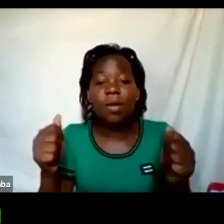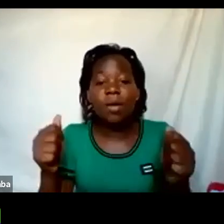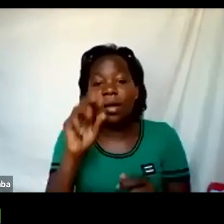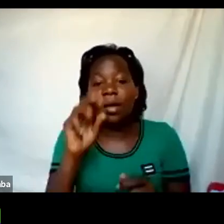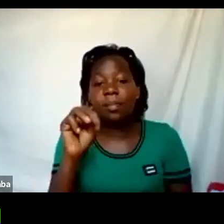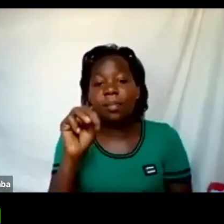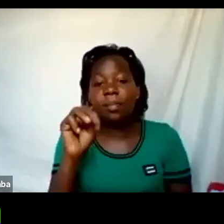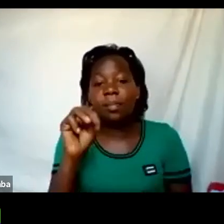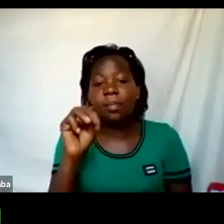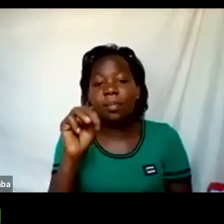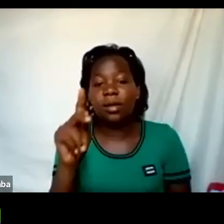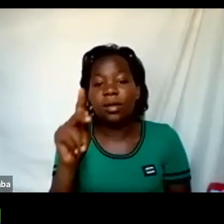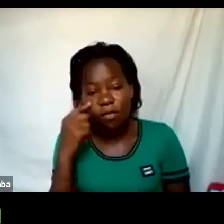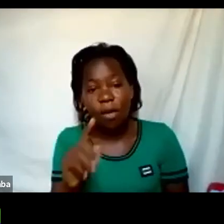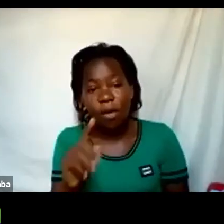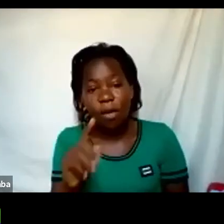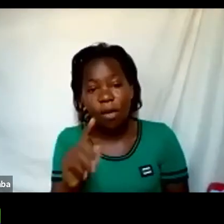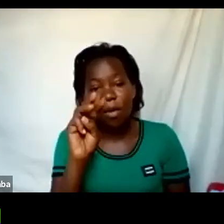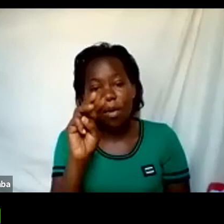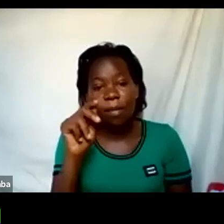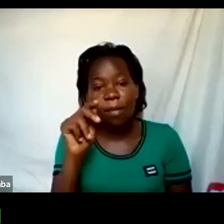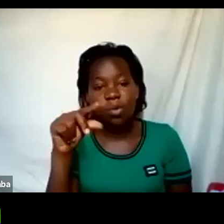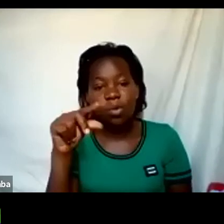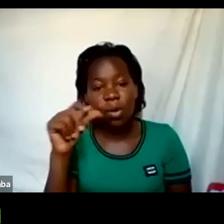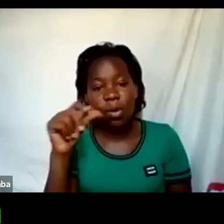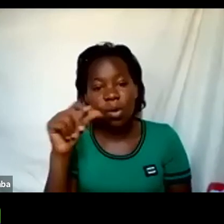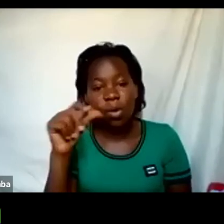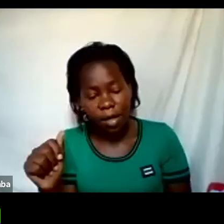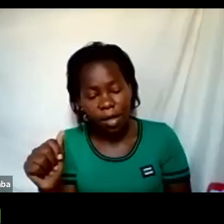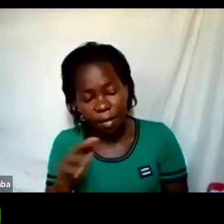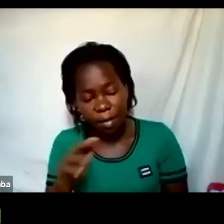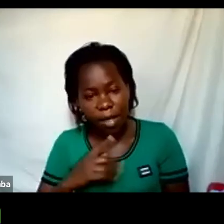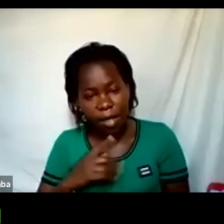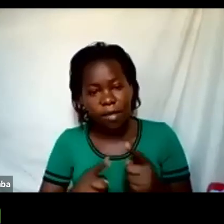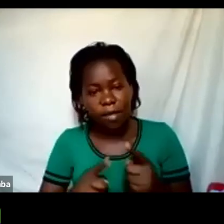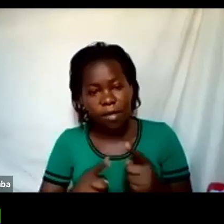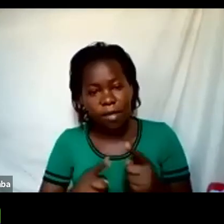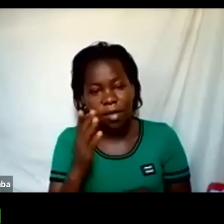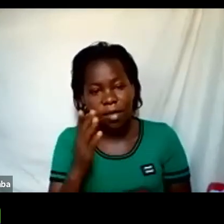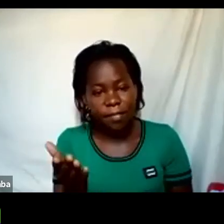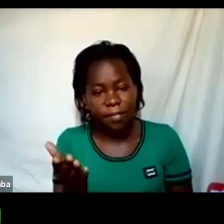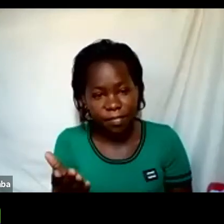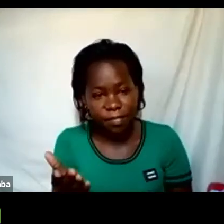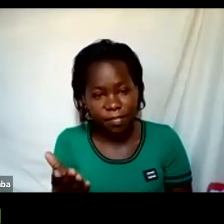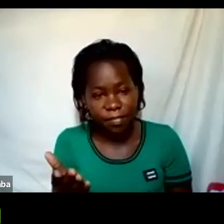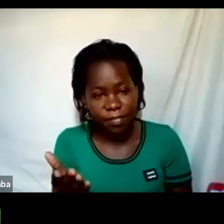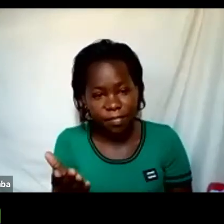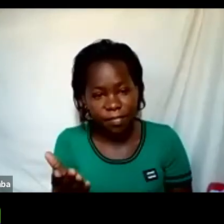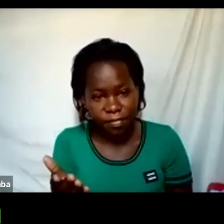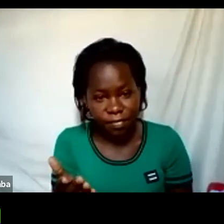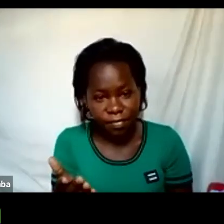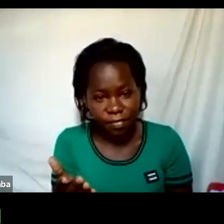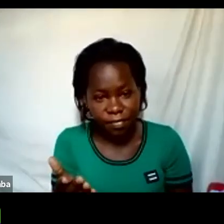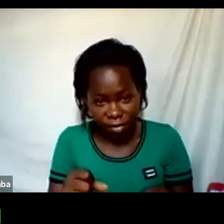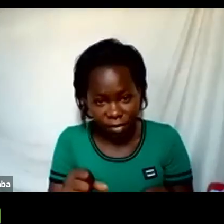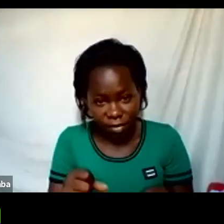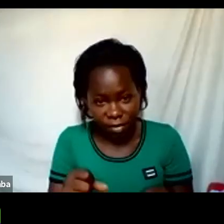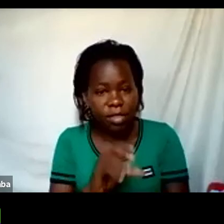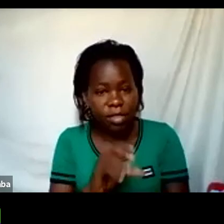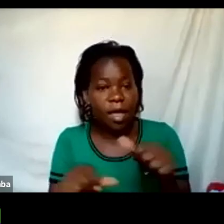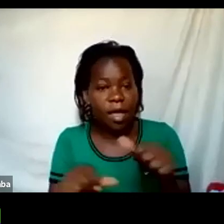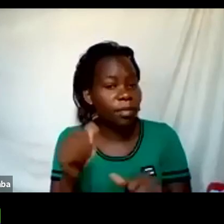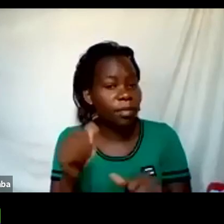my friend Paul and Justine should be able to give you some advice. Just mentioned Dennis Aguma said you guys are doing an incredible job.